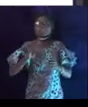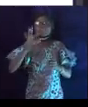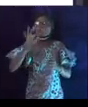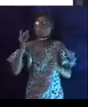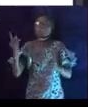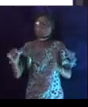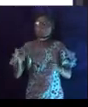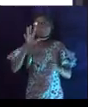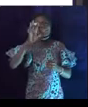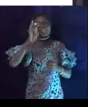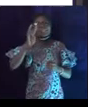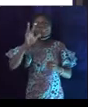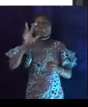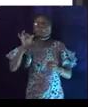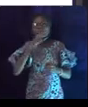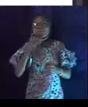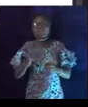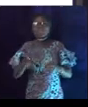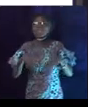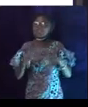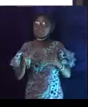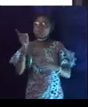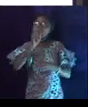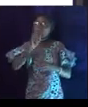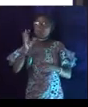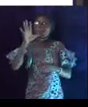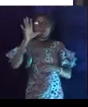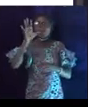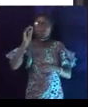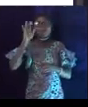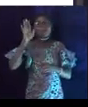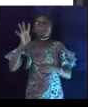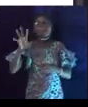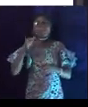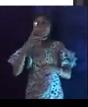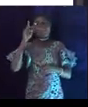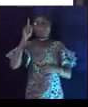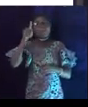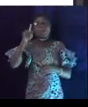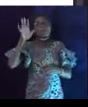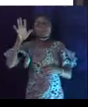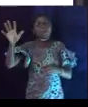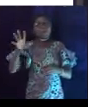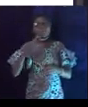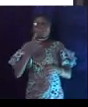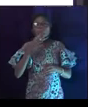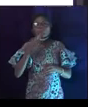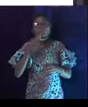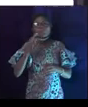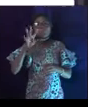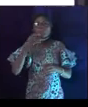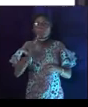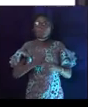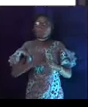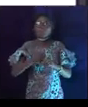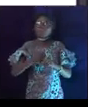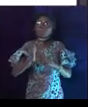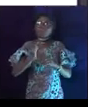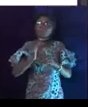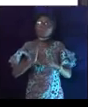degrees Fahrenheit. 12.5 Celsius will give you 54.5 Fahrenheit. 95